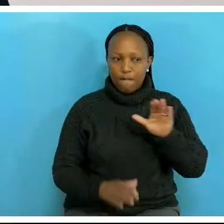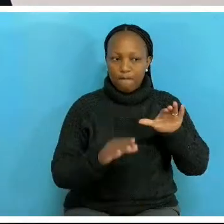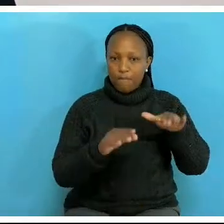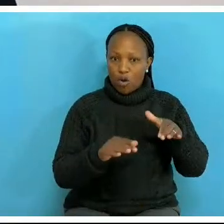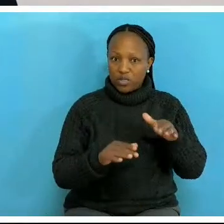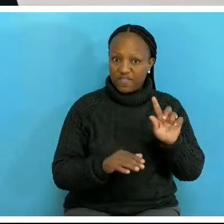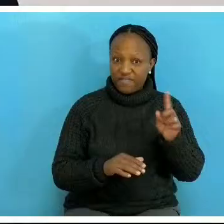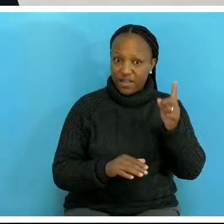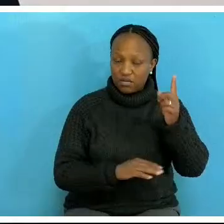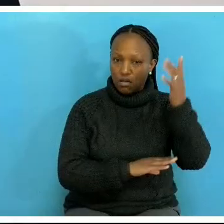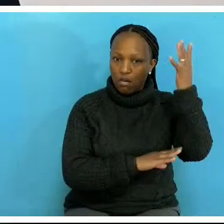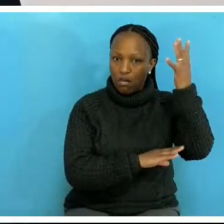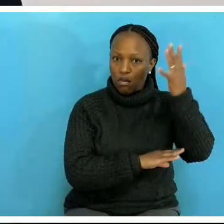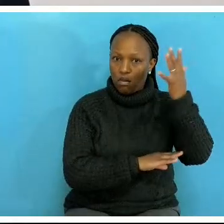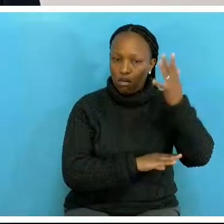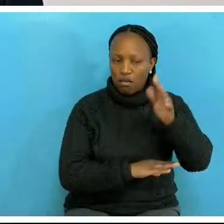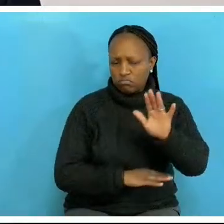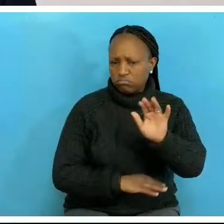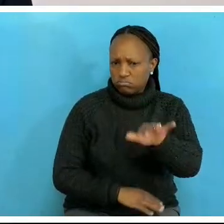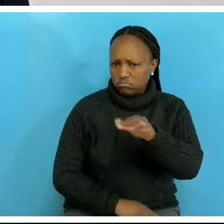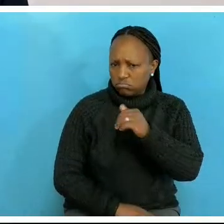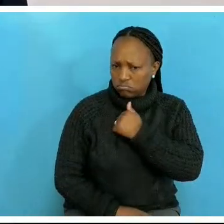Yes.